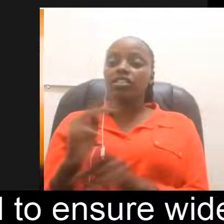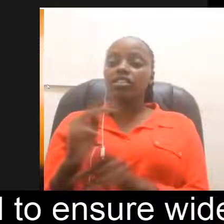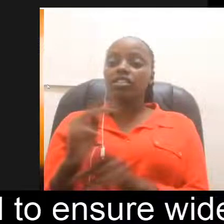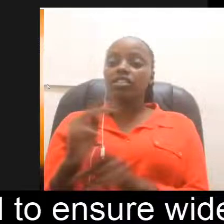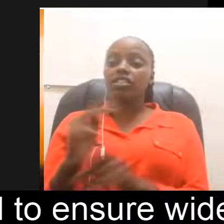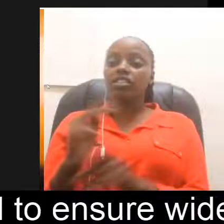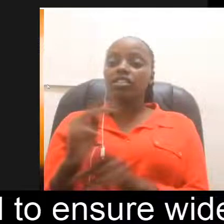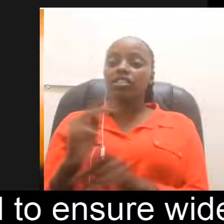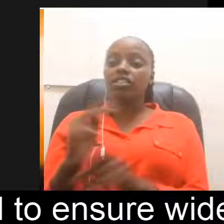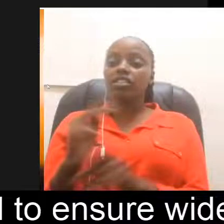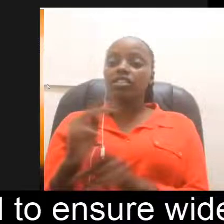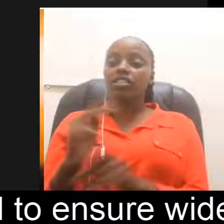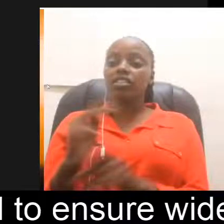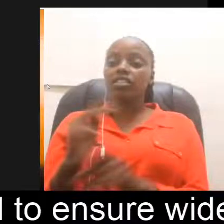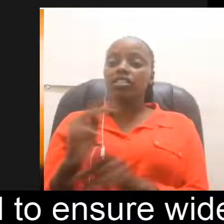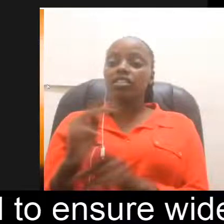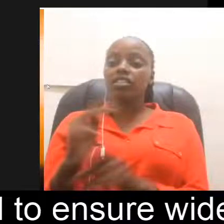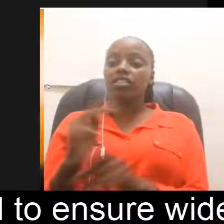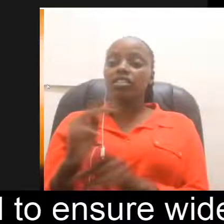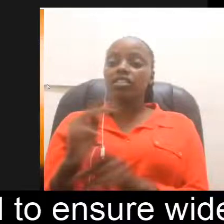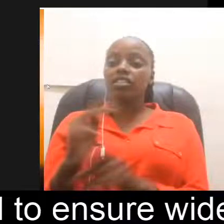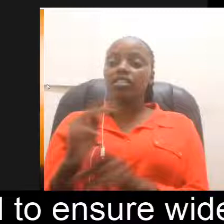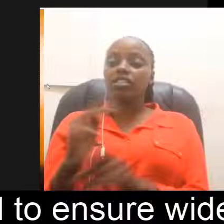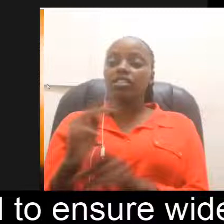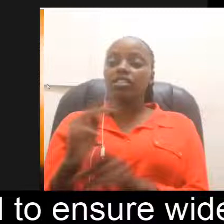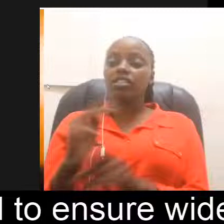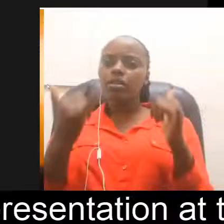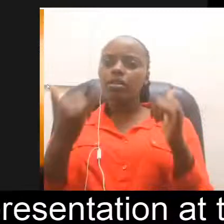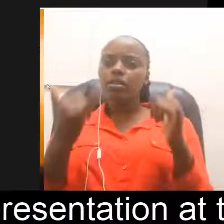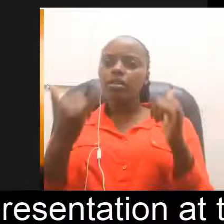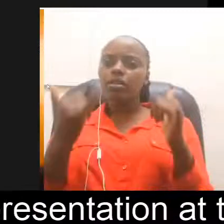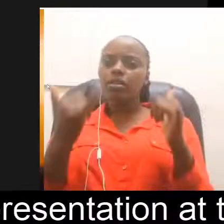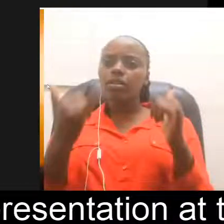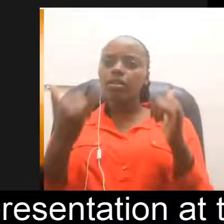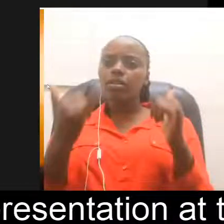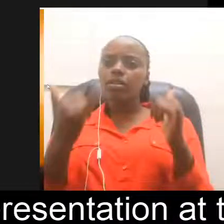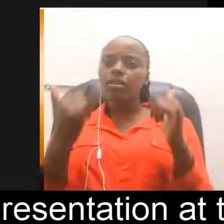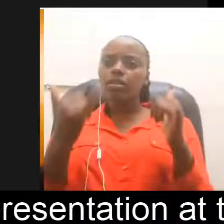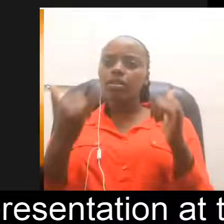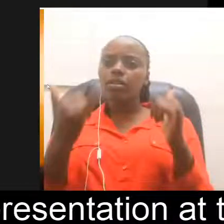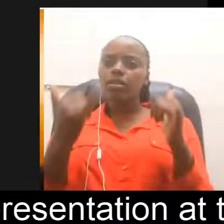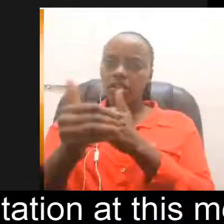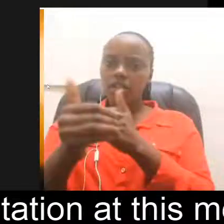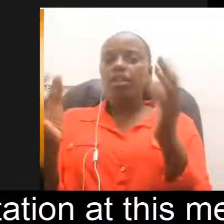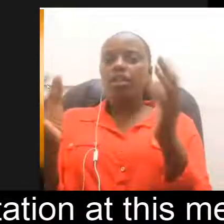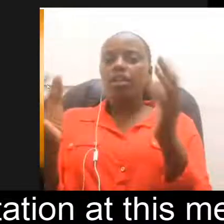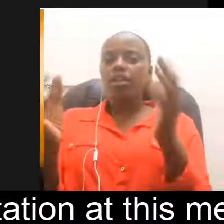I'm wondering whether at this point we could continue to the next session.